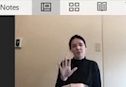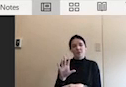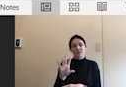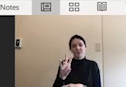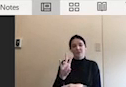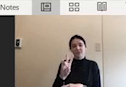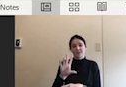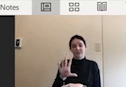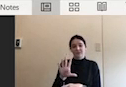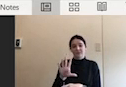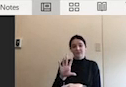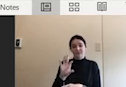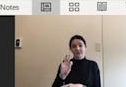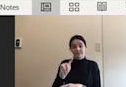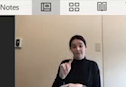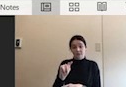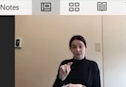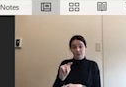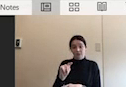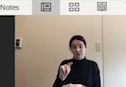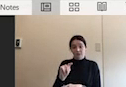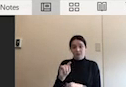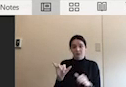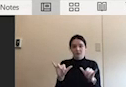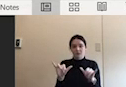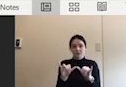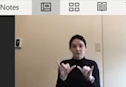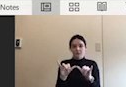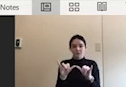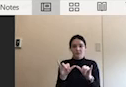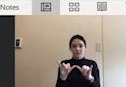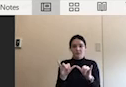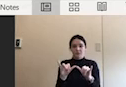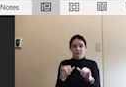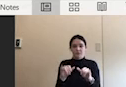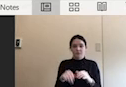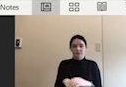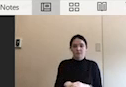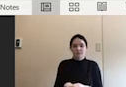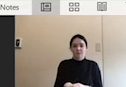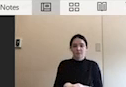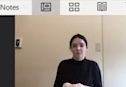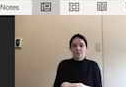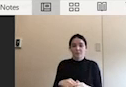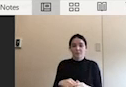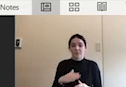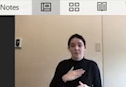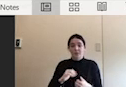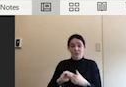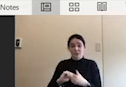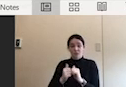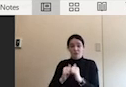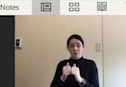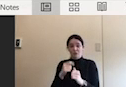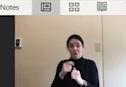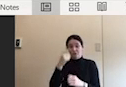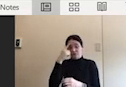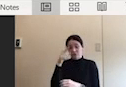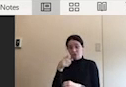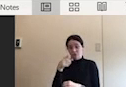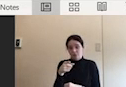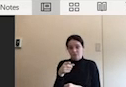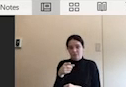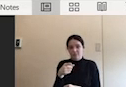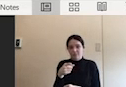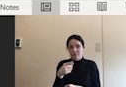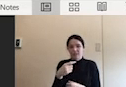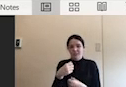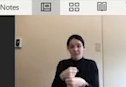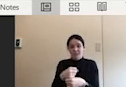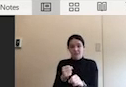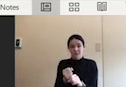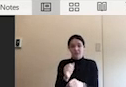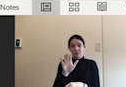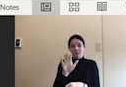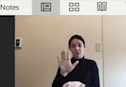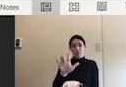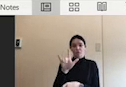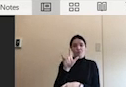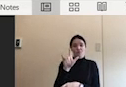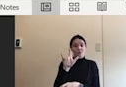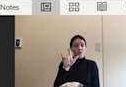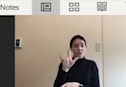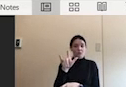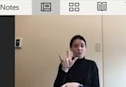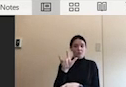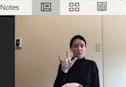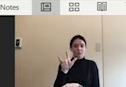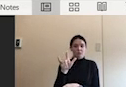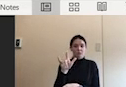feet. Oh, wow. So here's my challenge to you. Design a rocket however you want to.